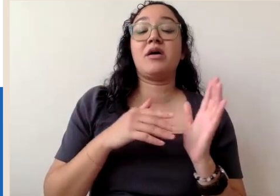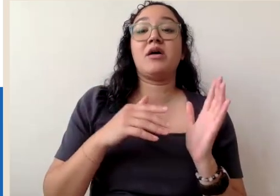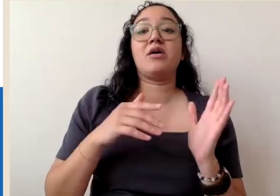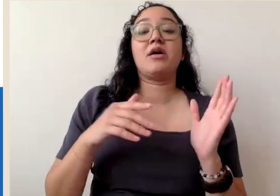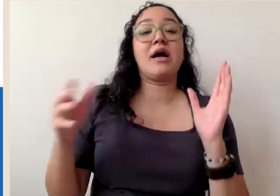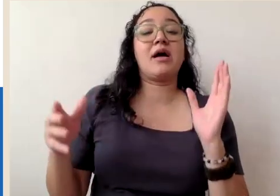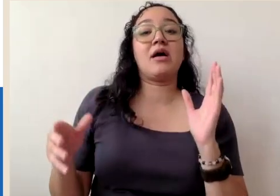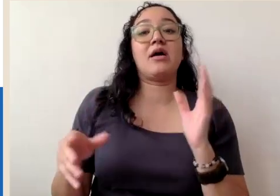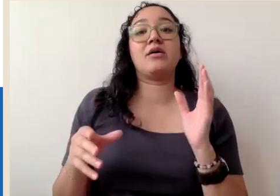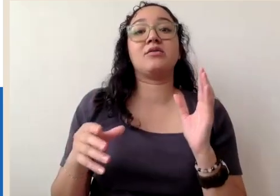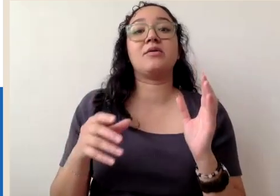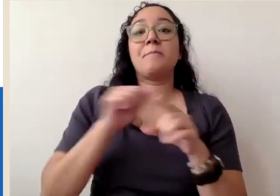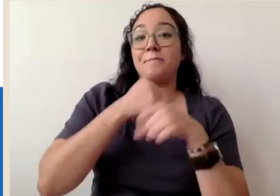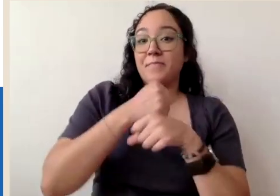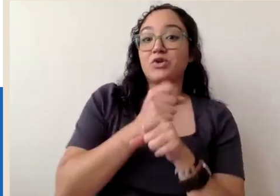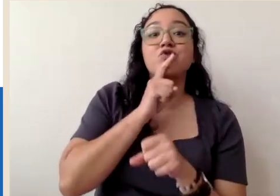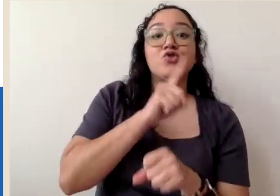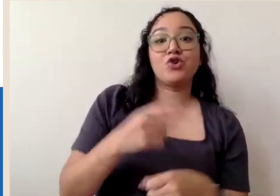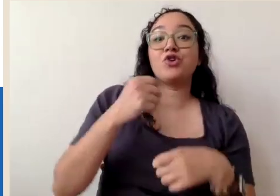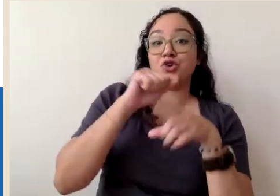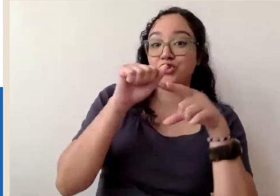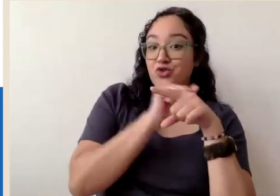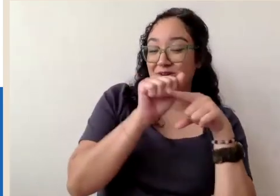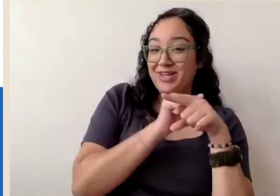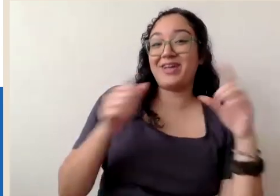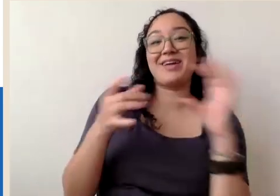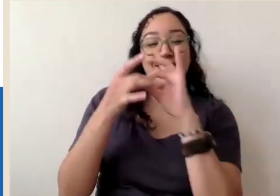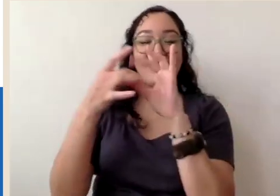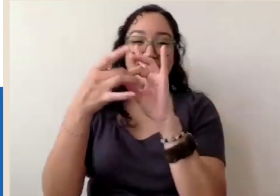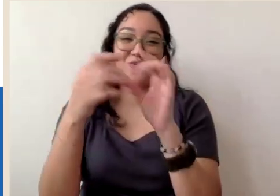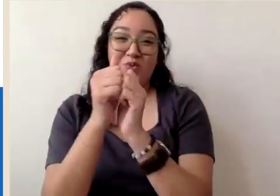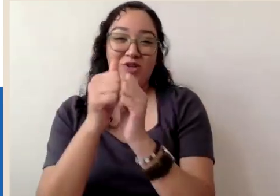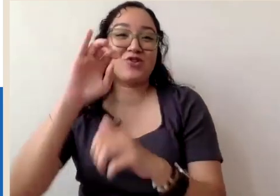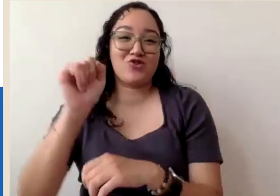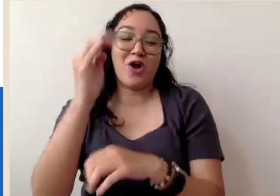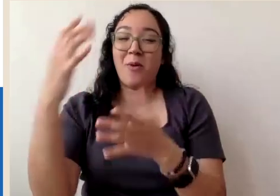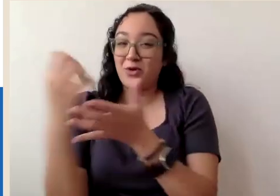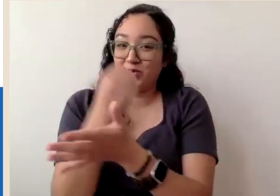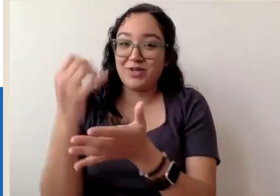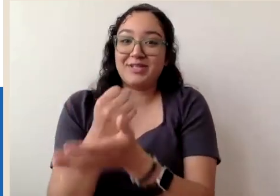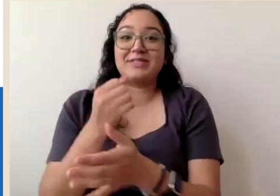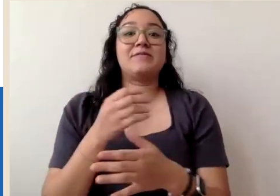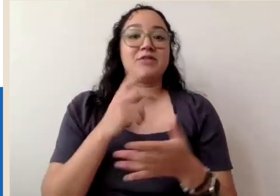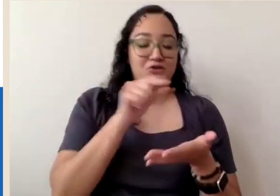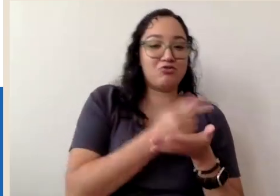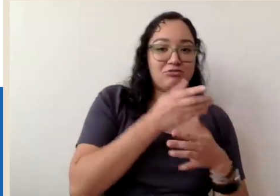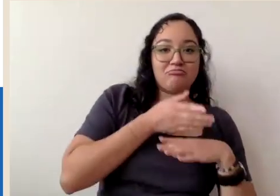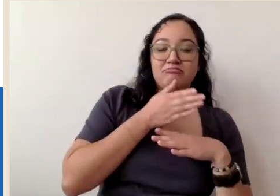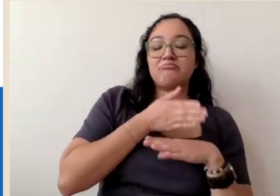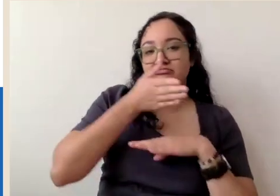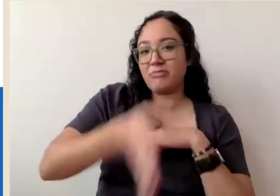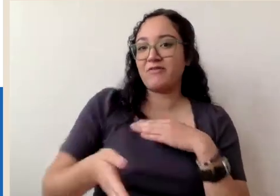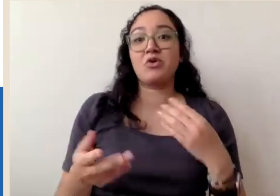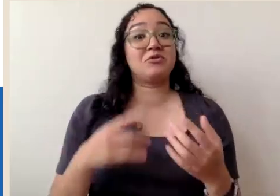training, also connecting them to different types of job opportunities they can do after they graduate. That is what we do at Next Generation Language Access.